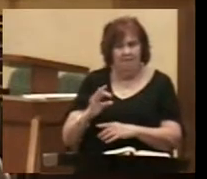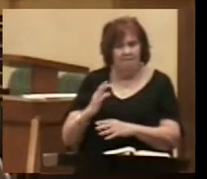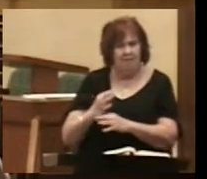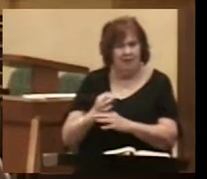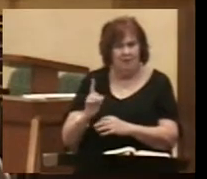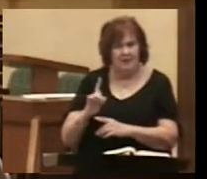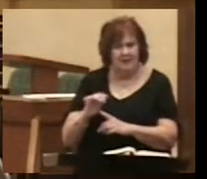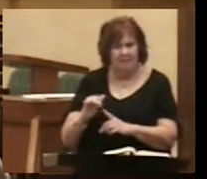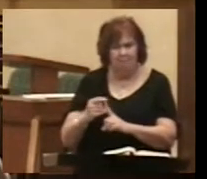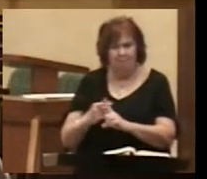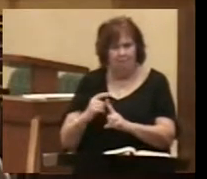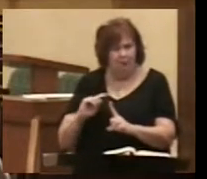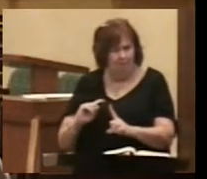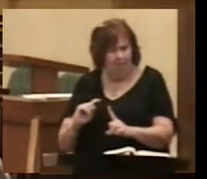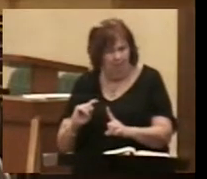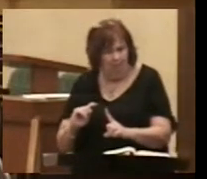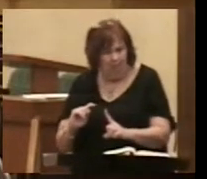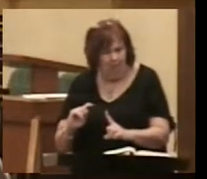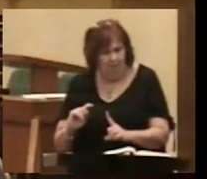from.